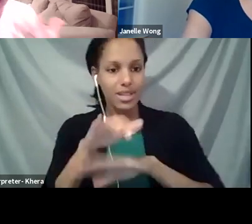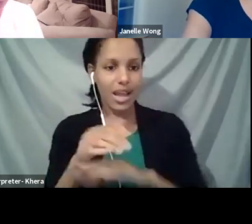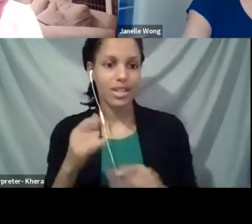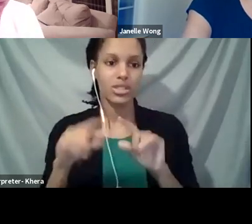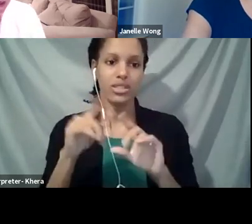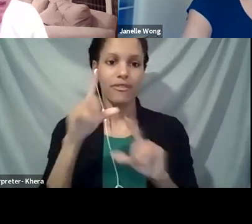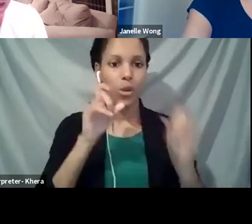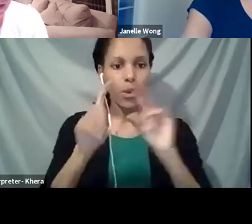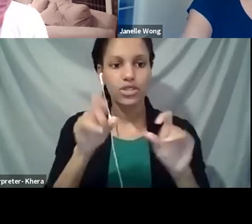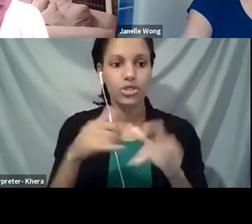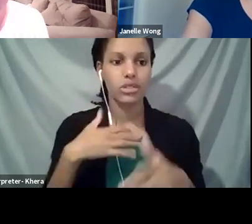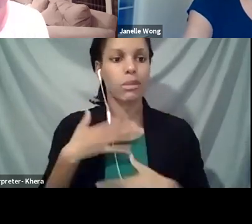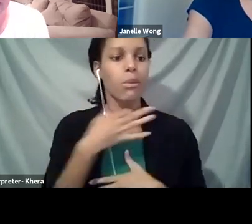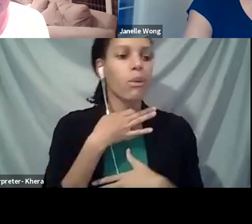of